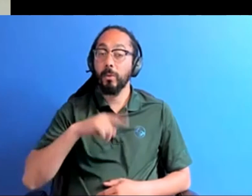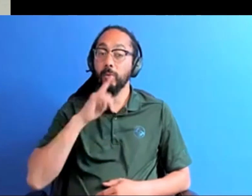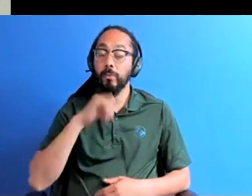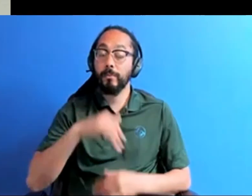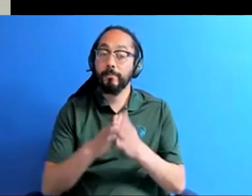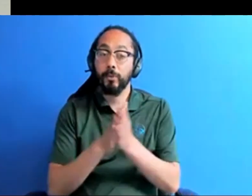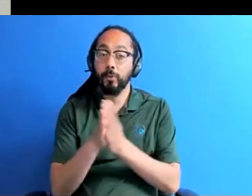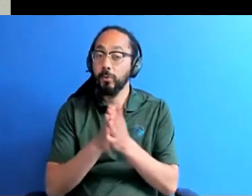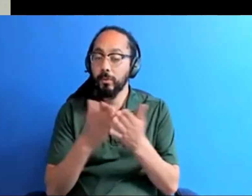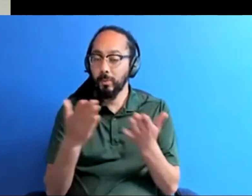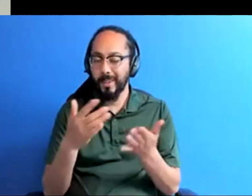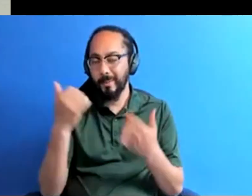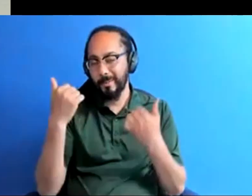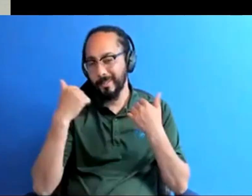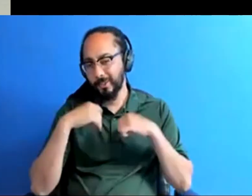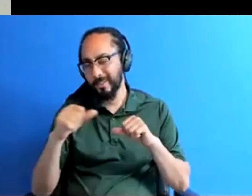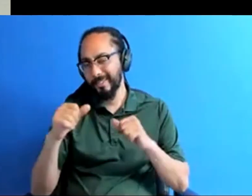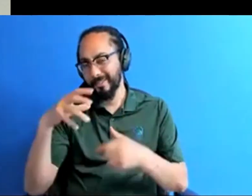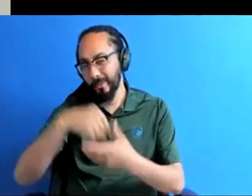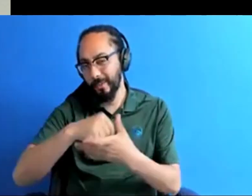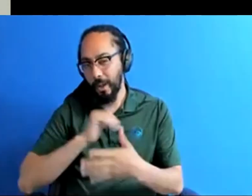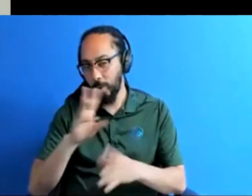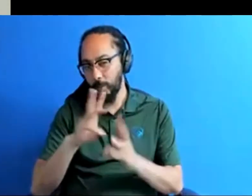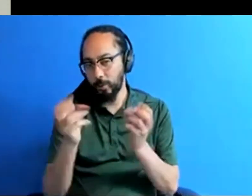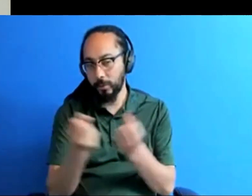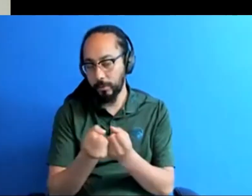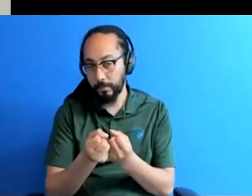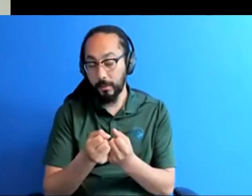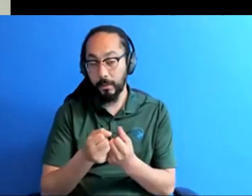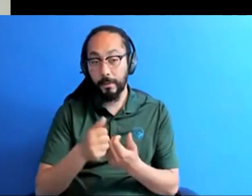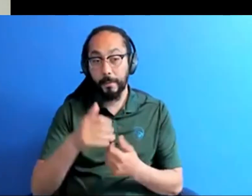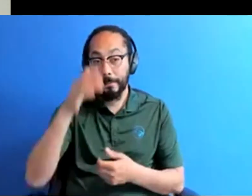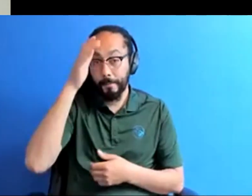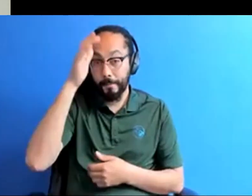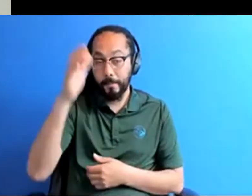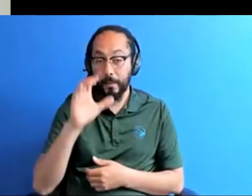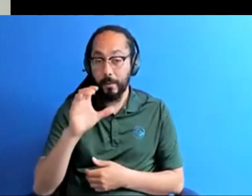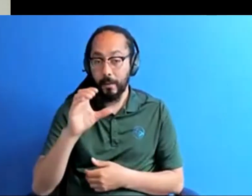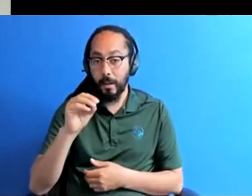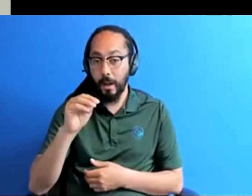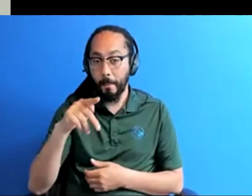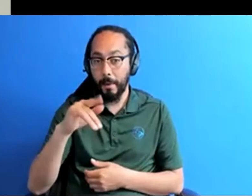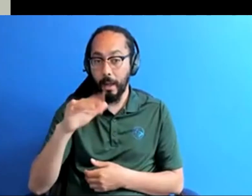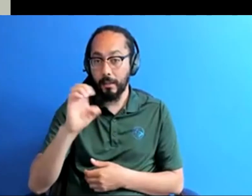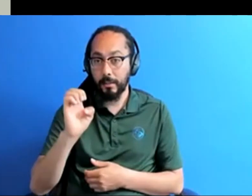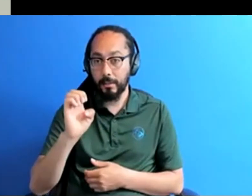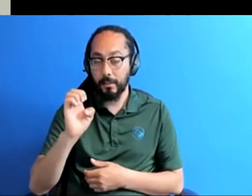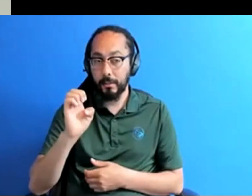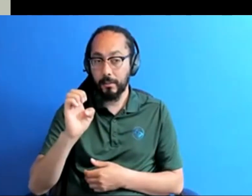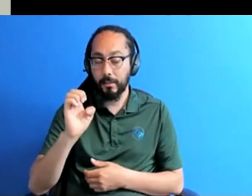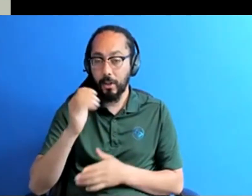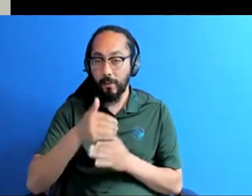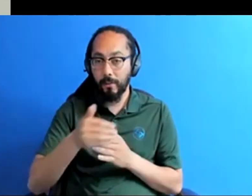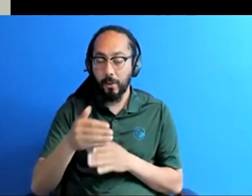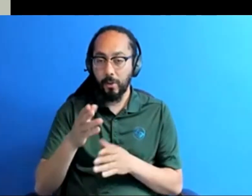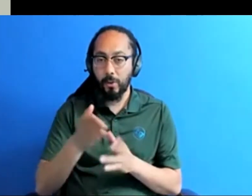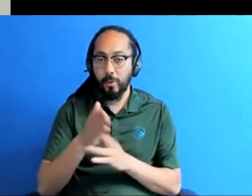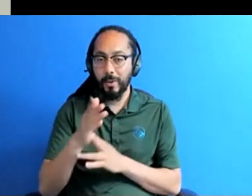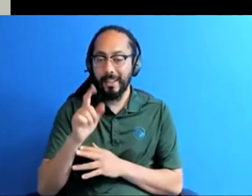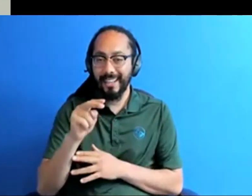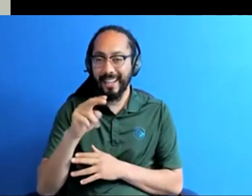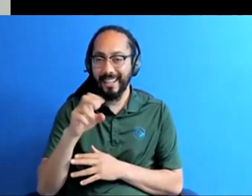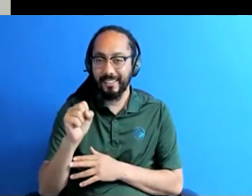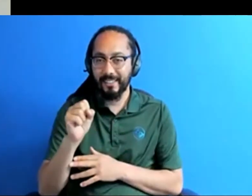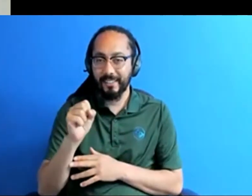that the idea of compliance is oftentimes done through a lens